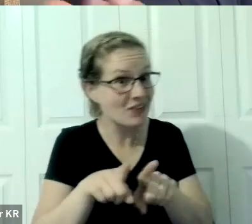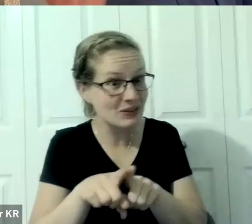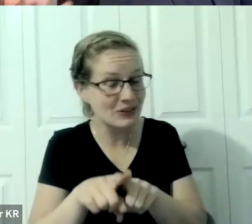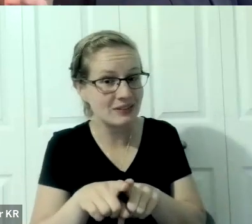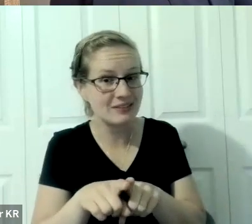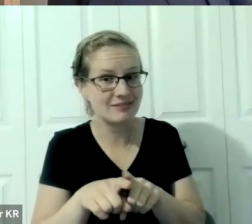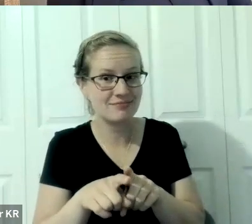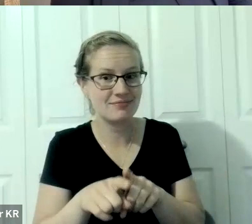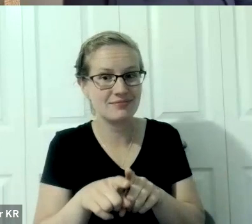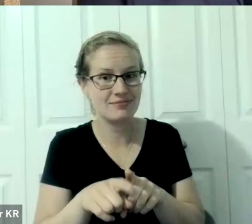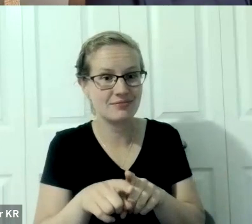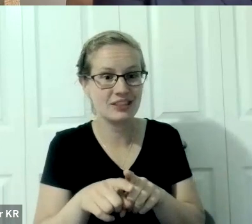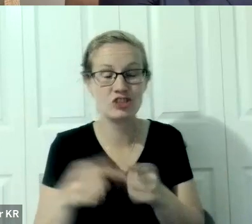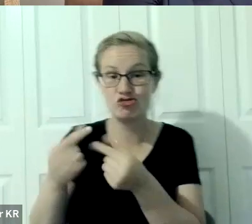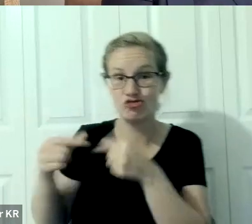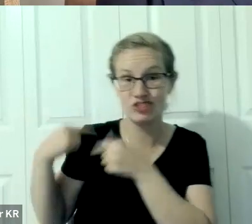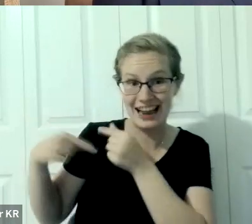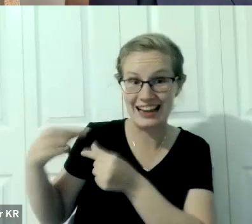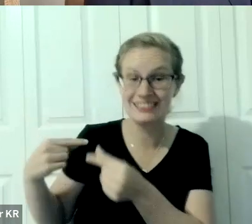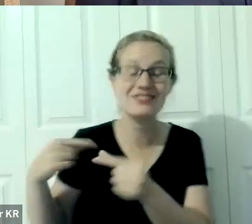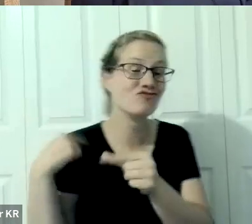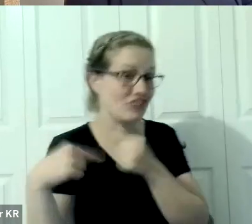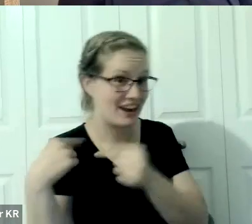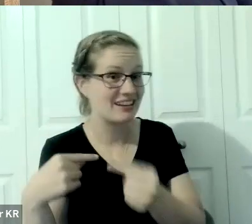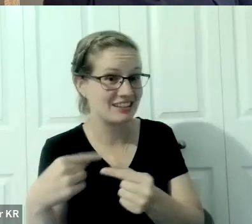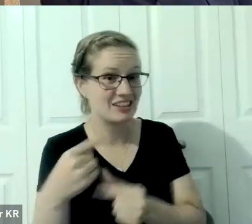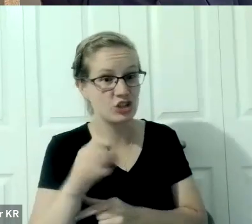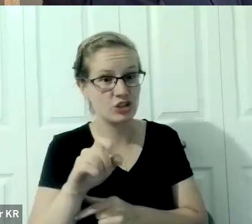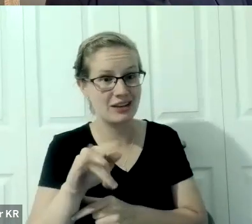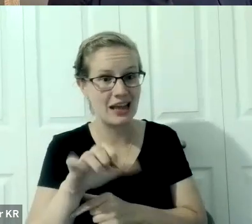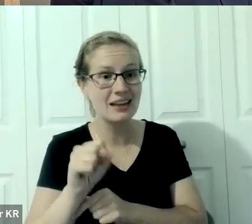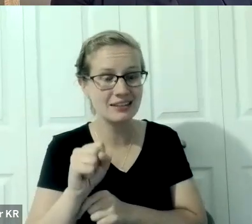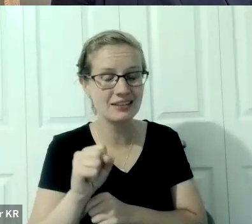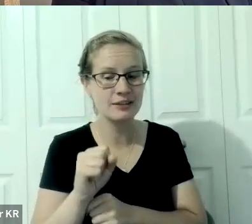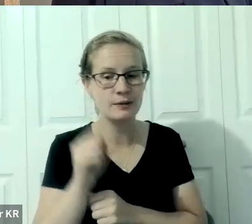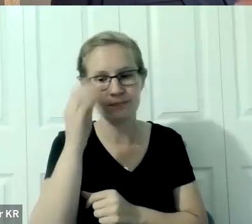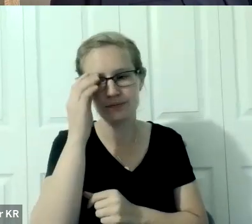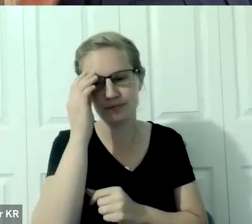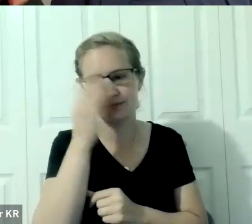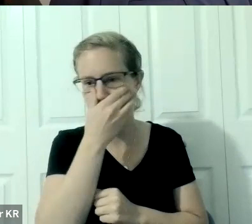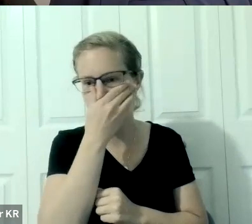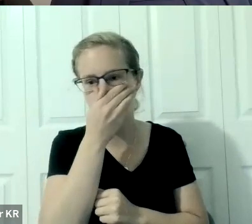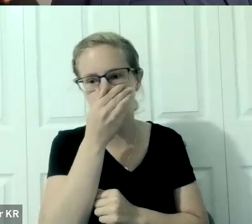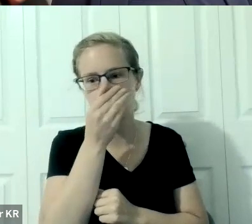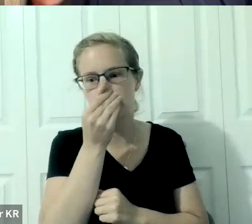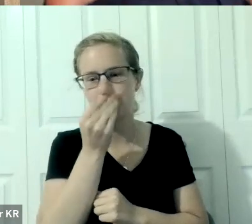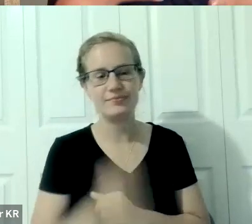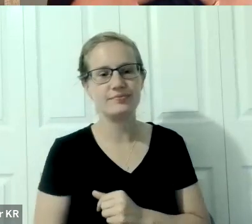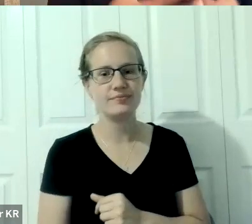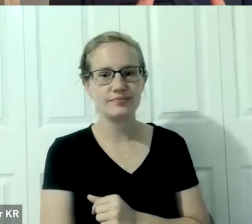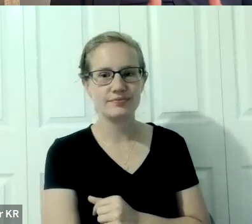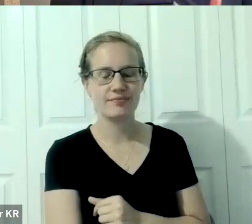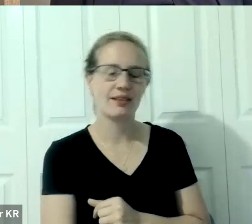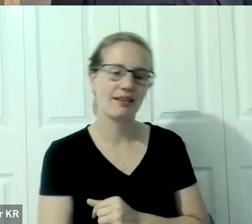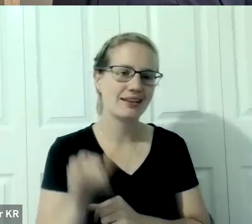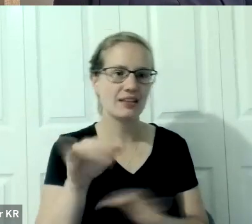know, like genetics is and part of it. Yeah. And some things, and you know, that comes in a